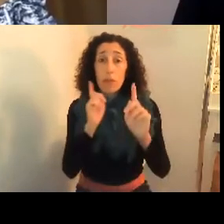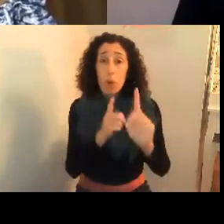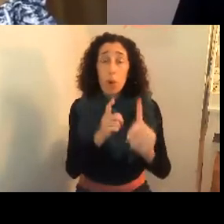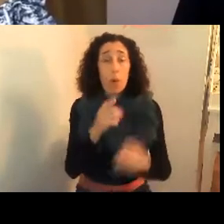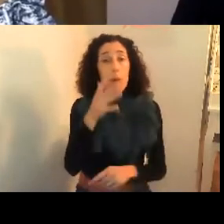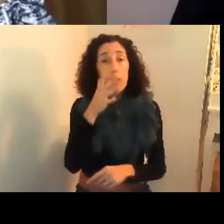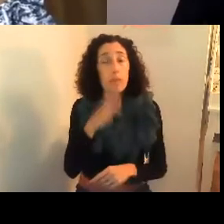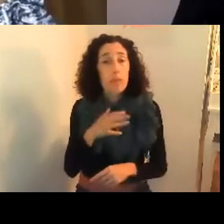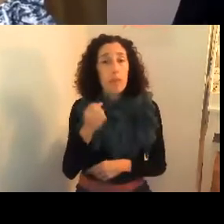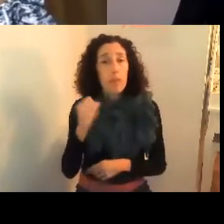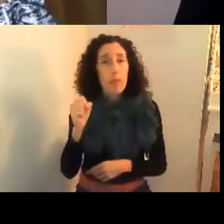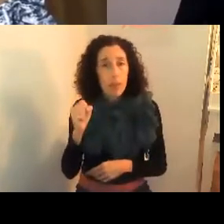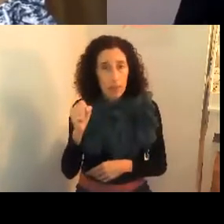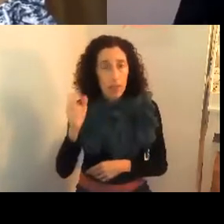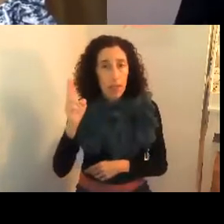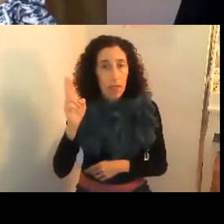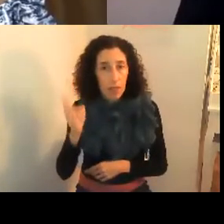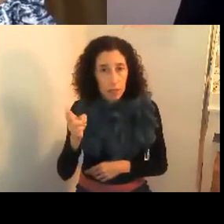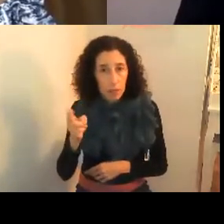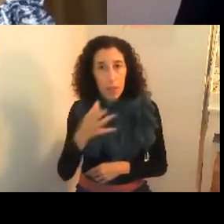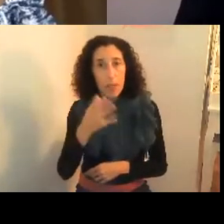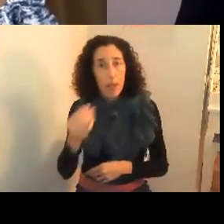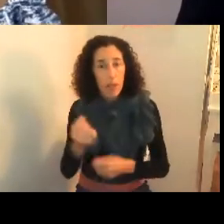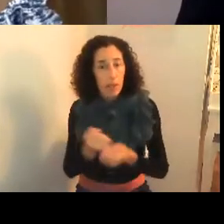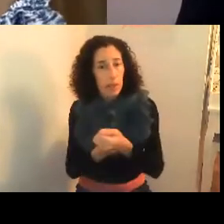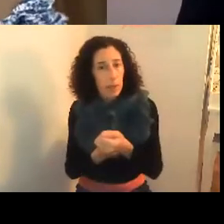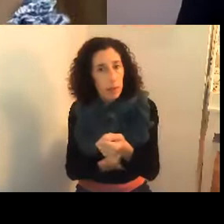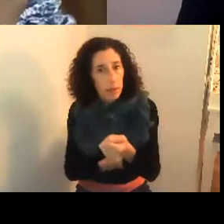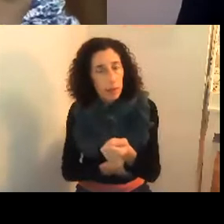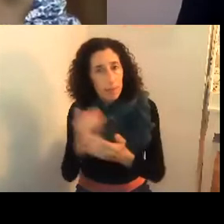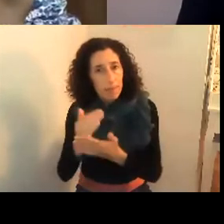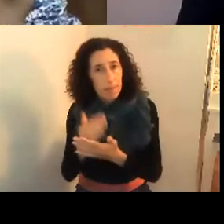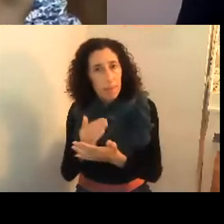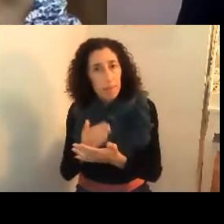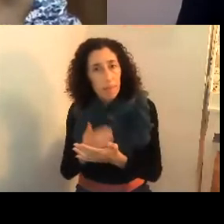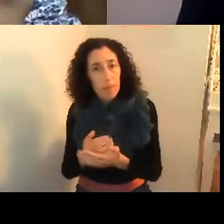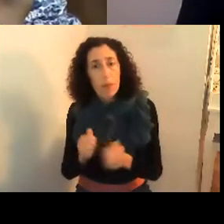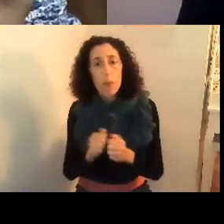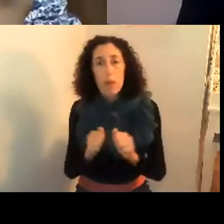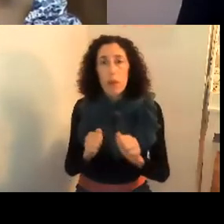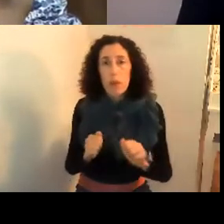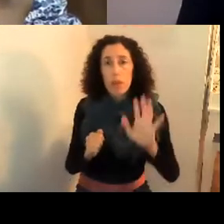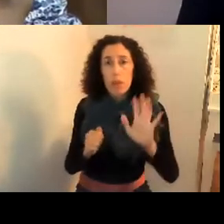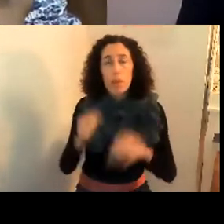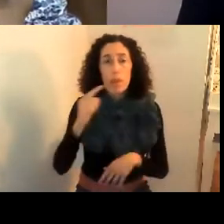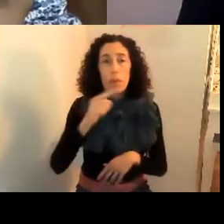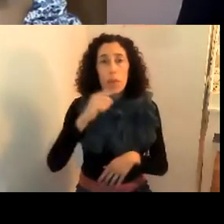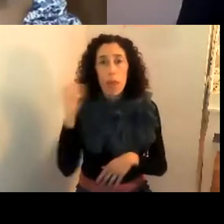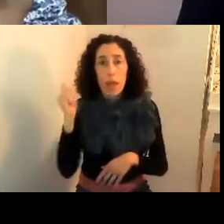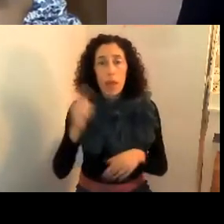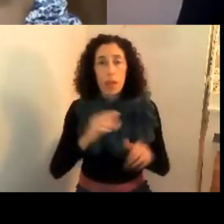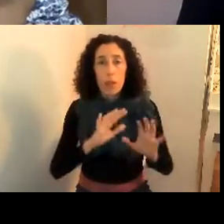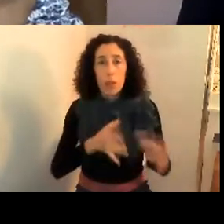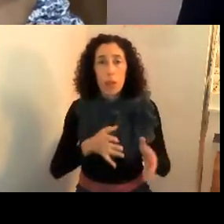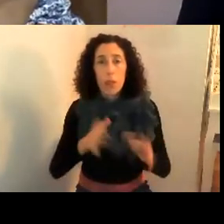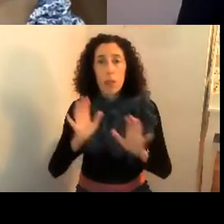Asian communities to help us come up with tools and strategies that help us build toward